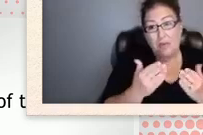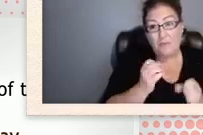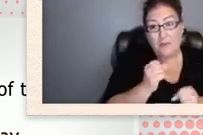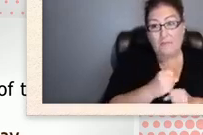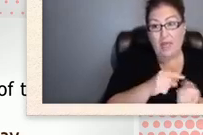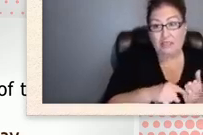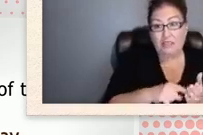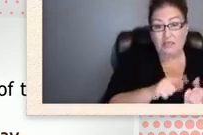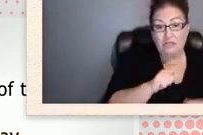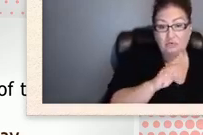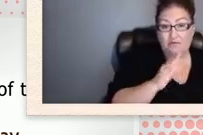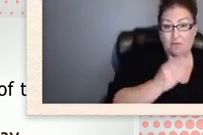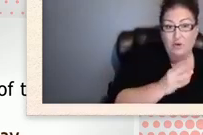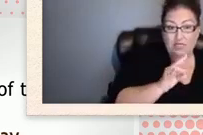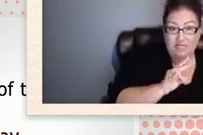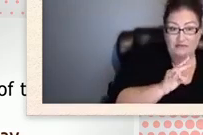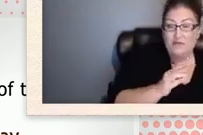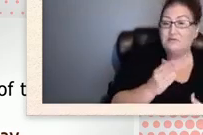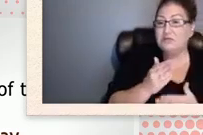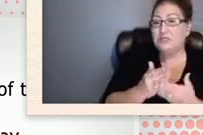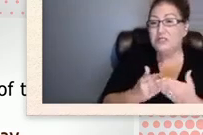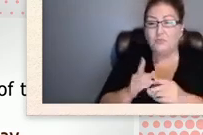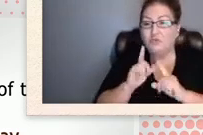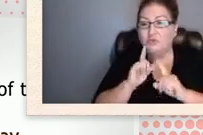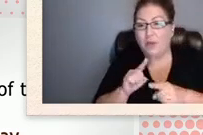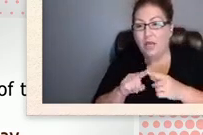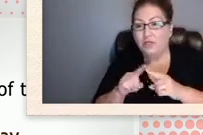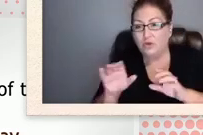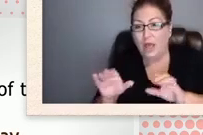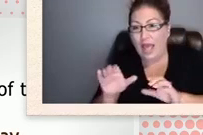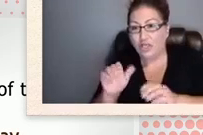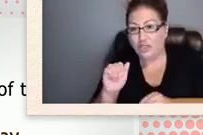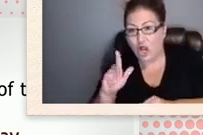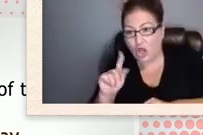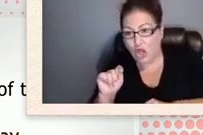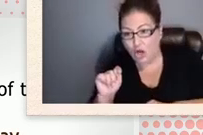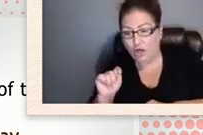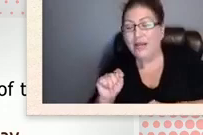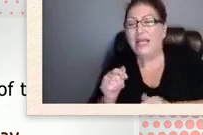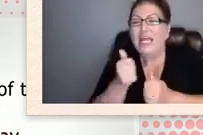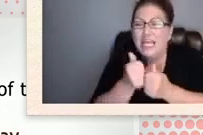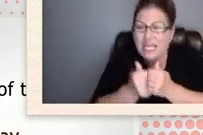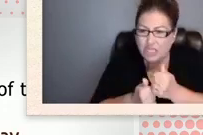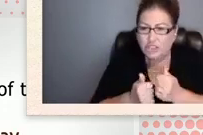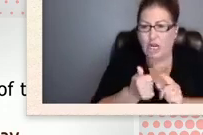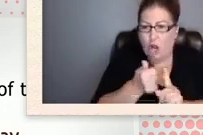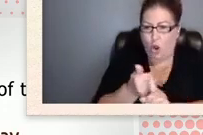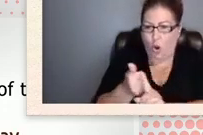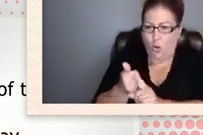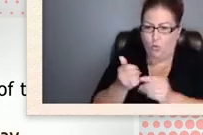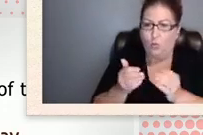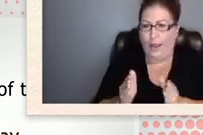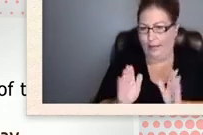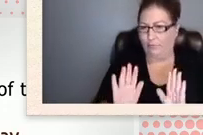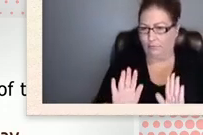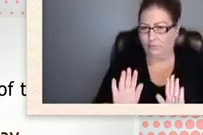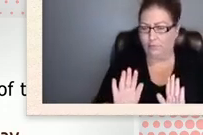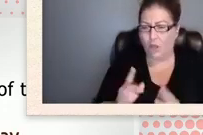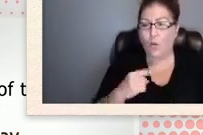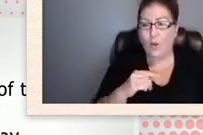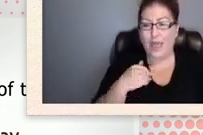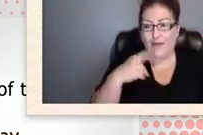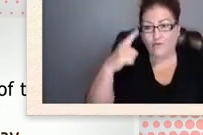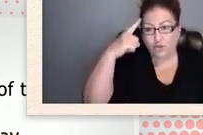24/7. Some may just respond to an action alert, each in our own way. We have a dream.